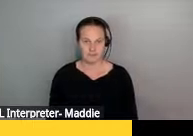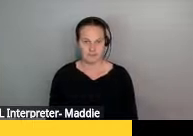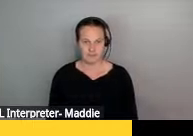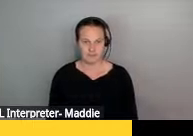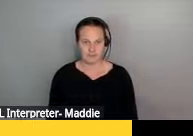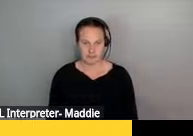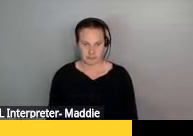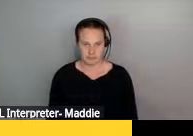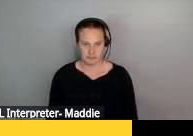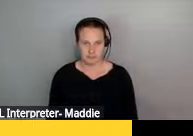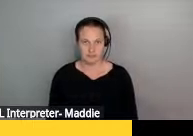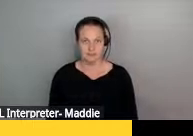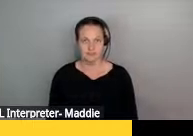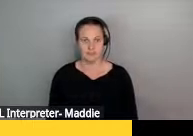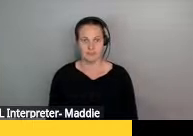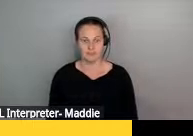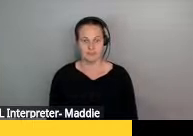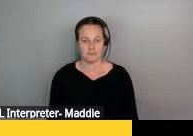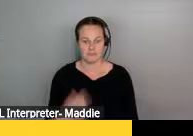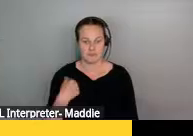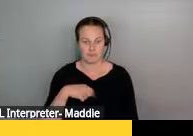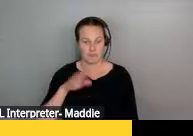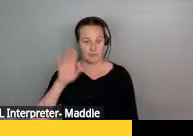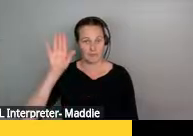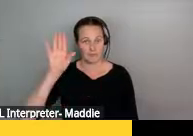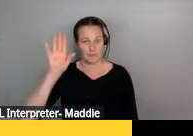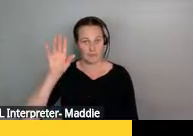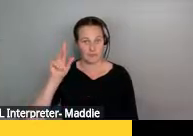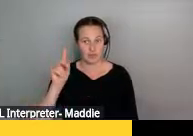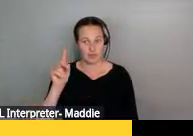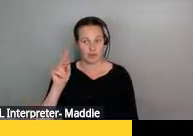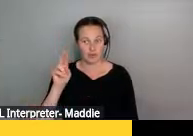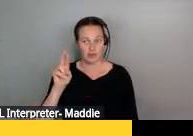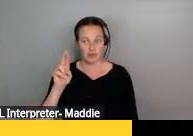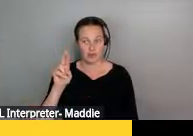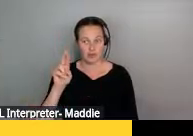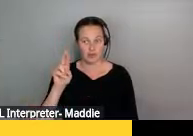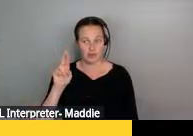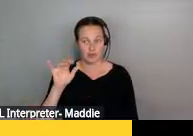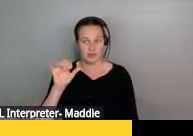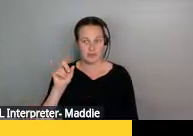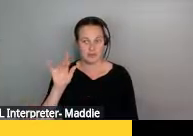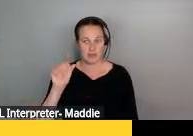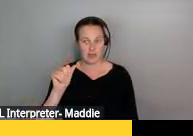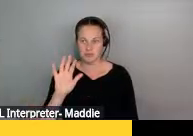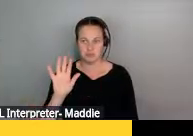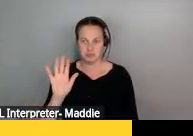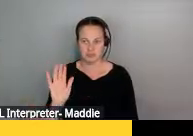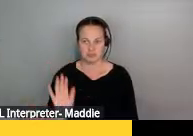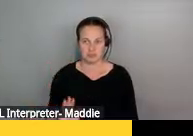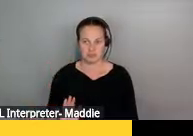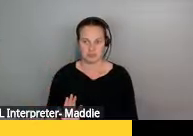And I think we have a hand from Christina Vanoy, or it just went away.